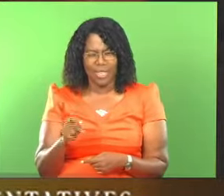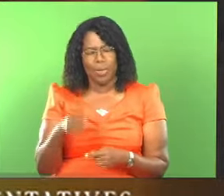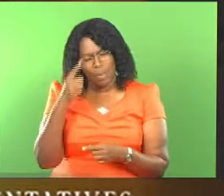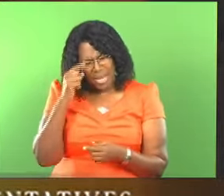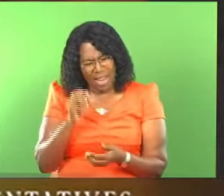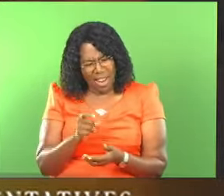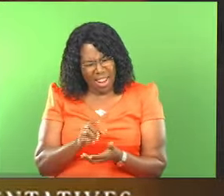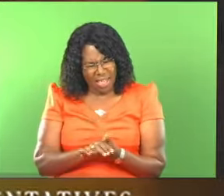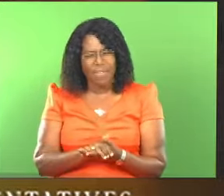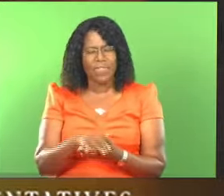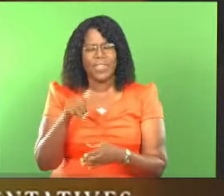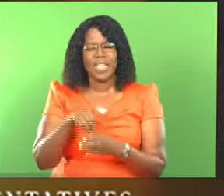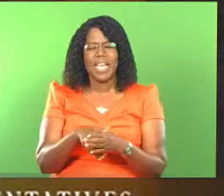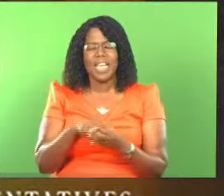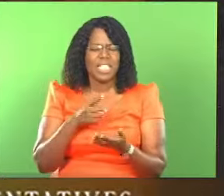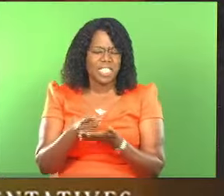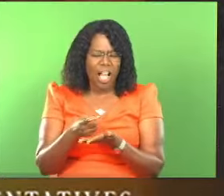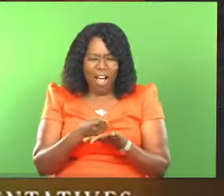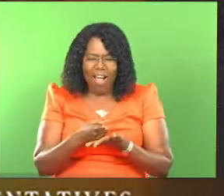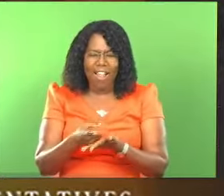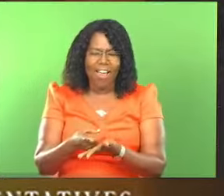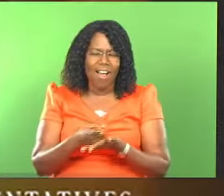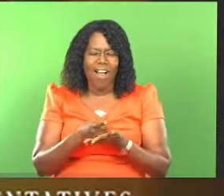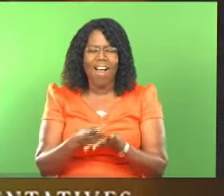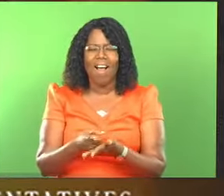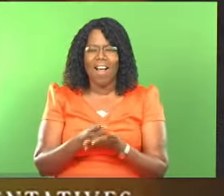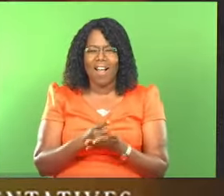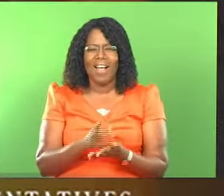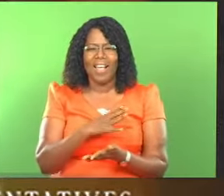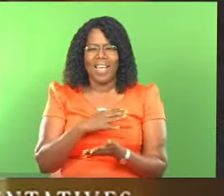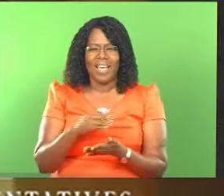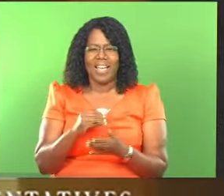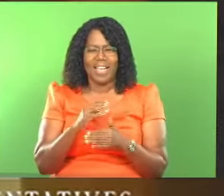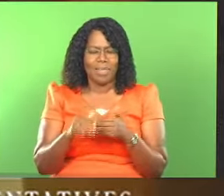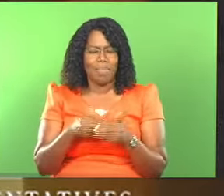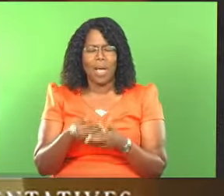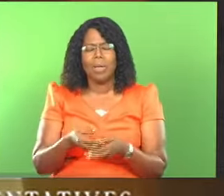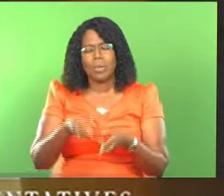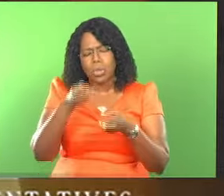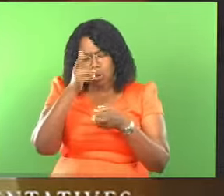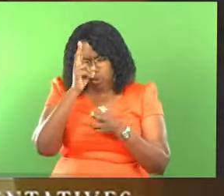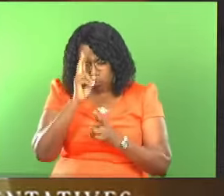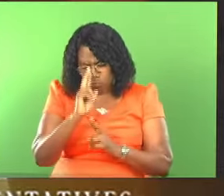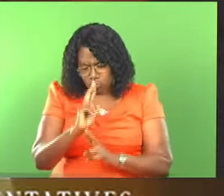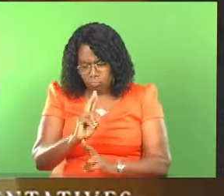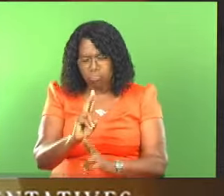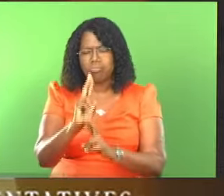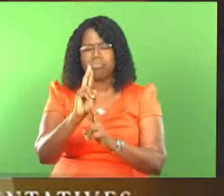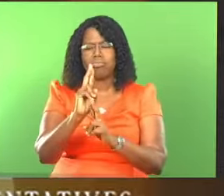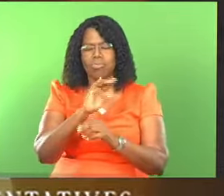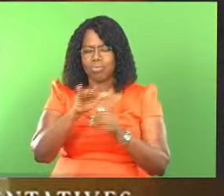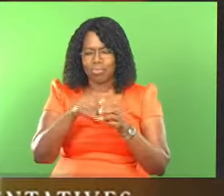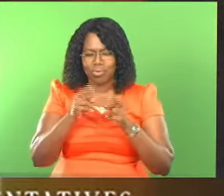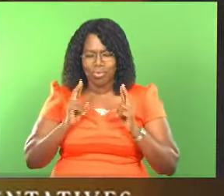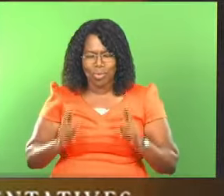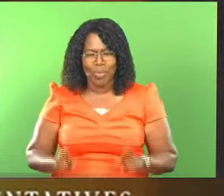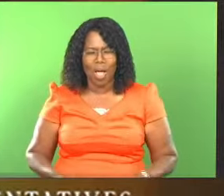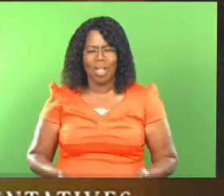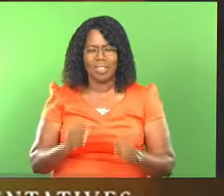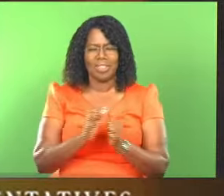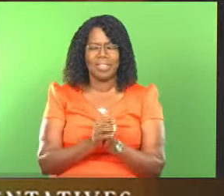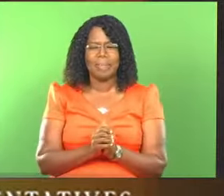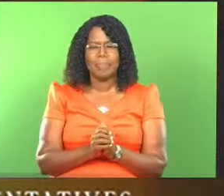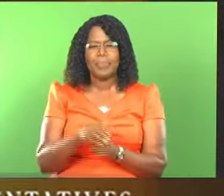multilateralism, and human dignity. In these times of